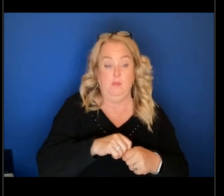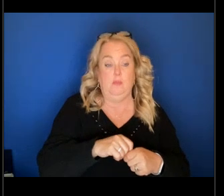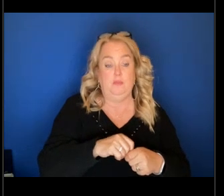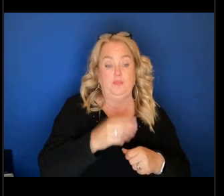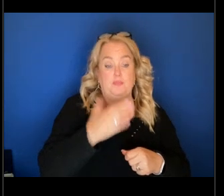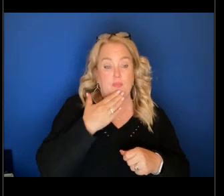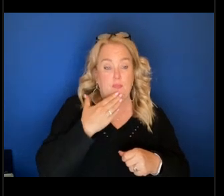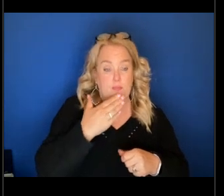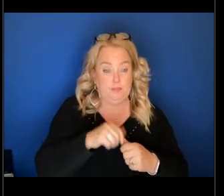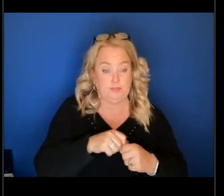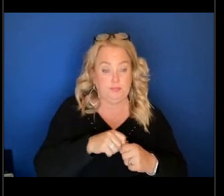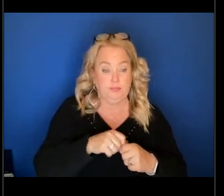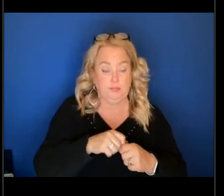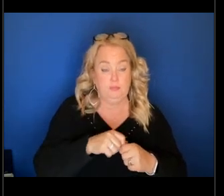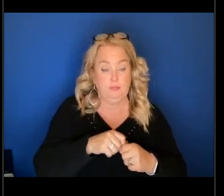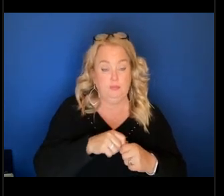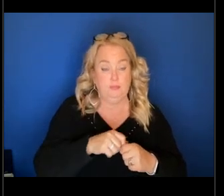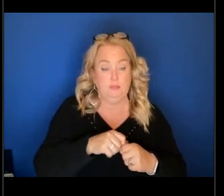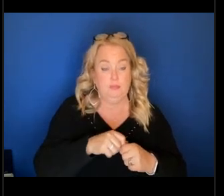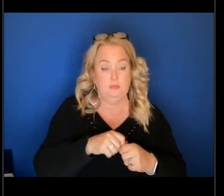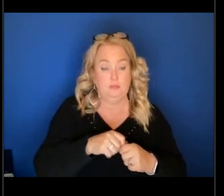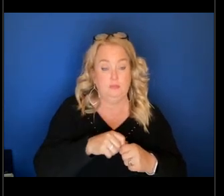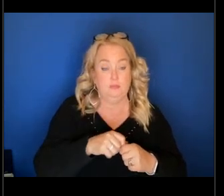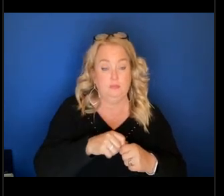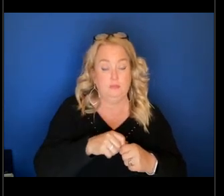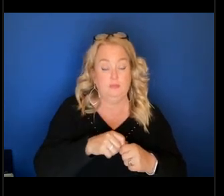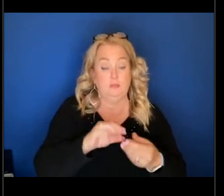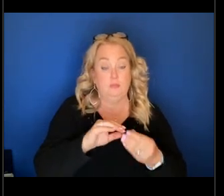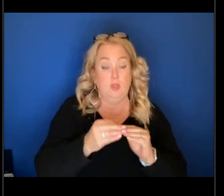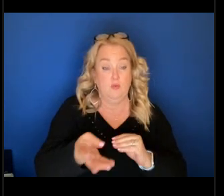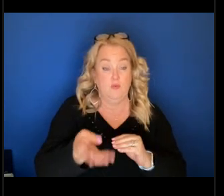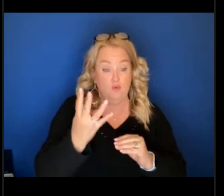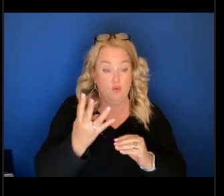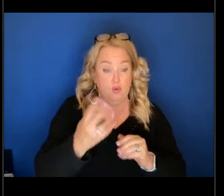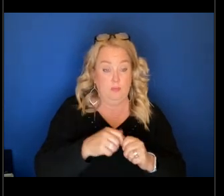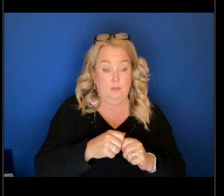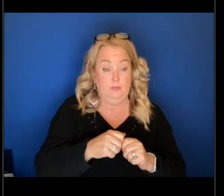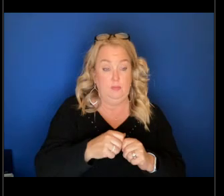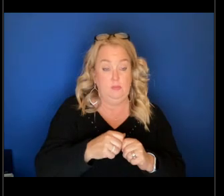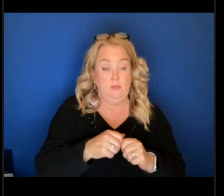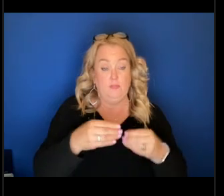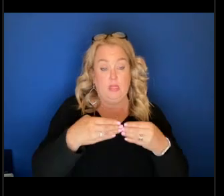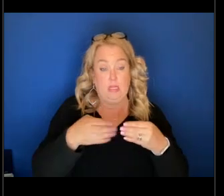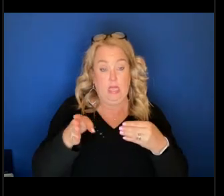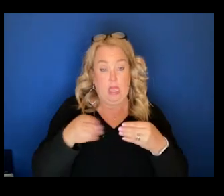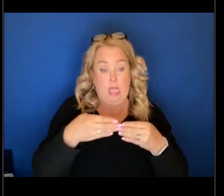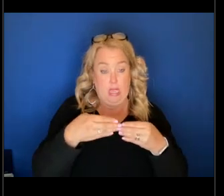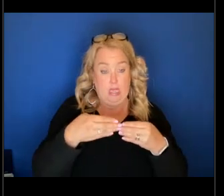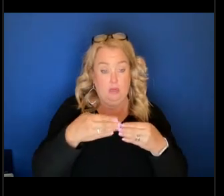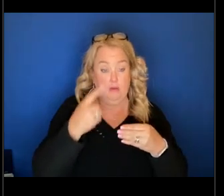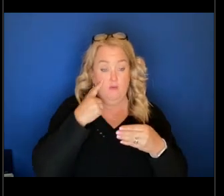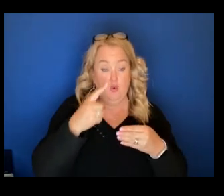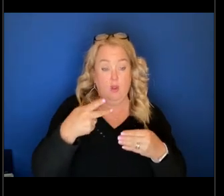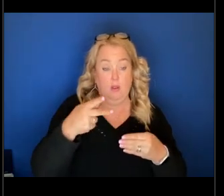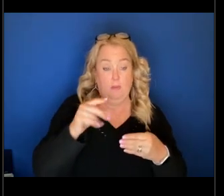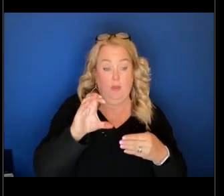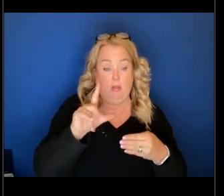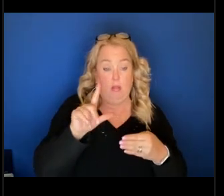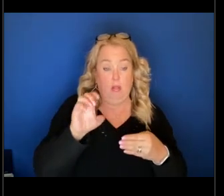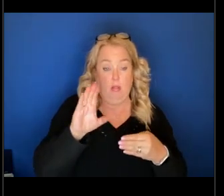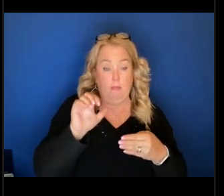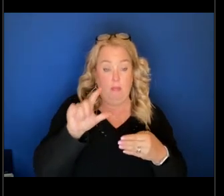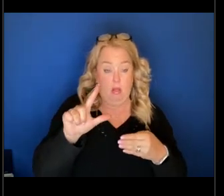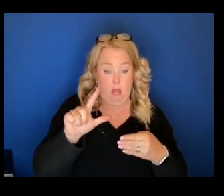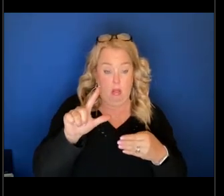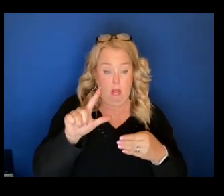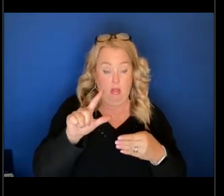Thanks, Crystal. For our fourth knowledge check, a gate latch for a pickleball court